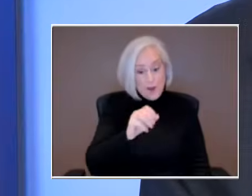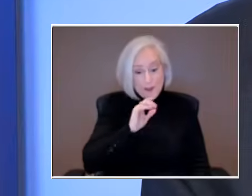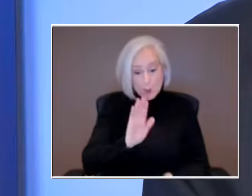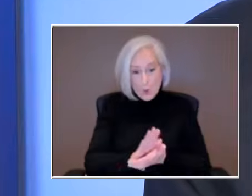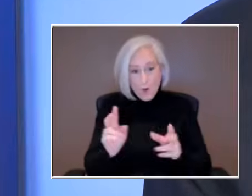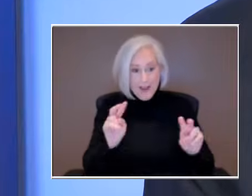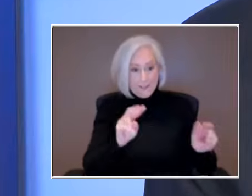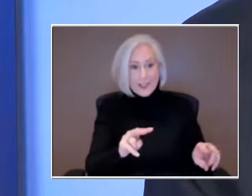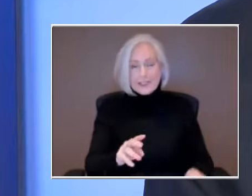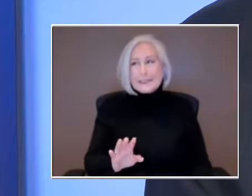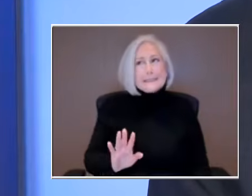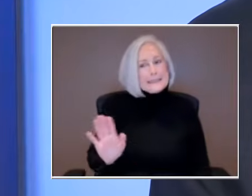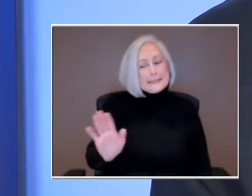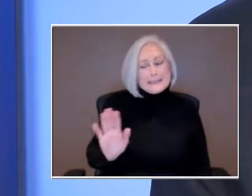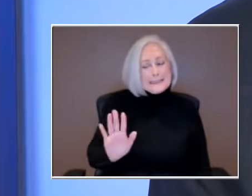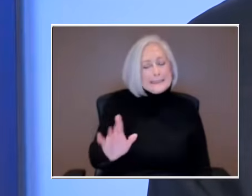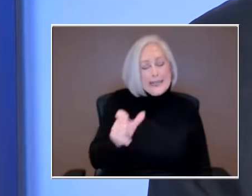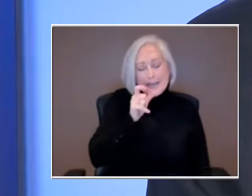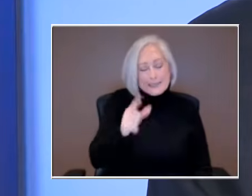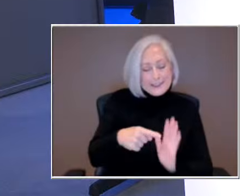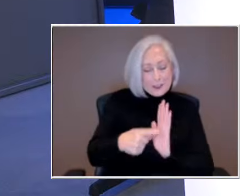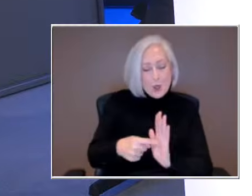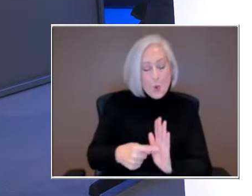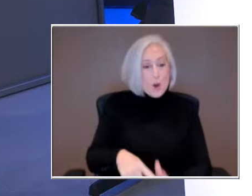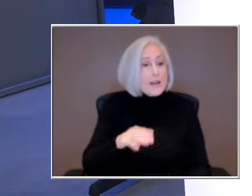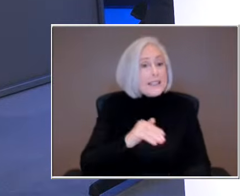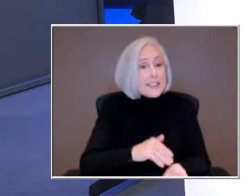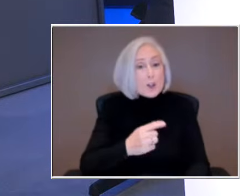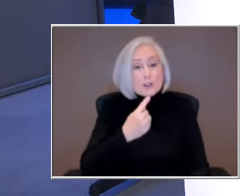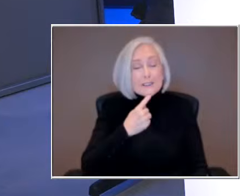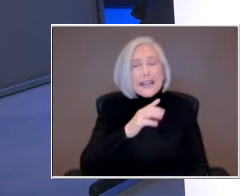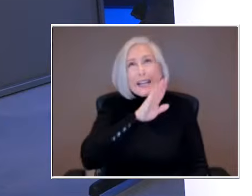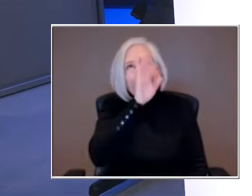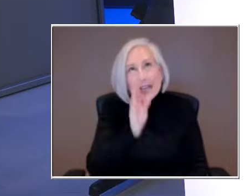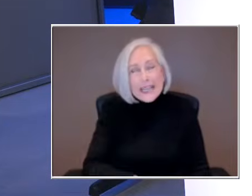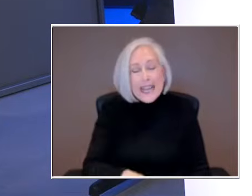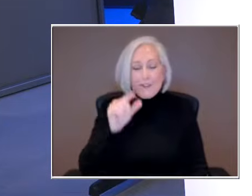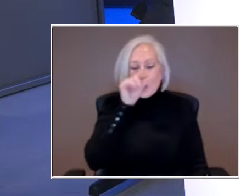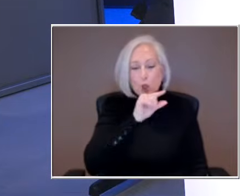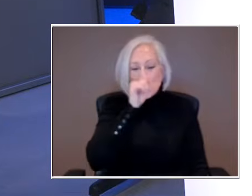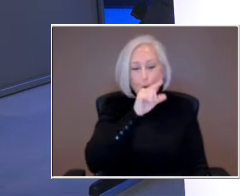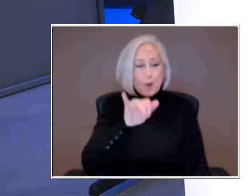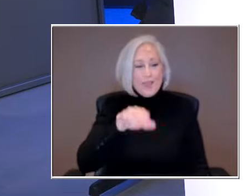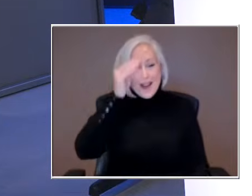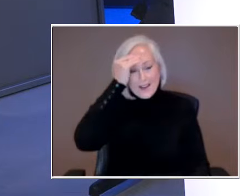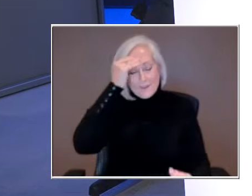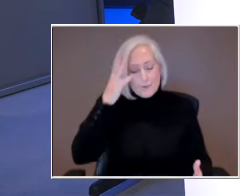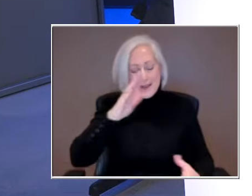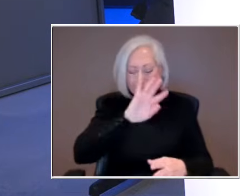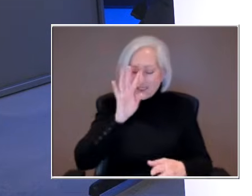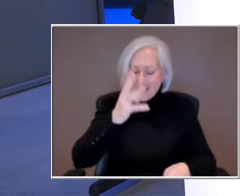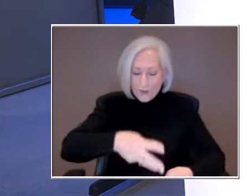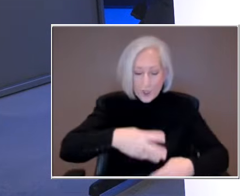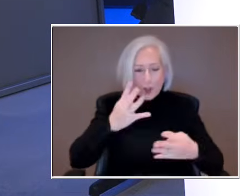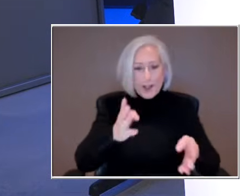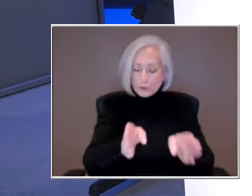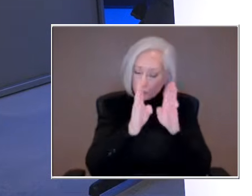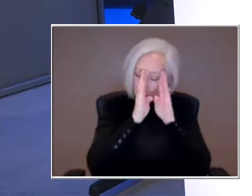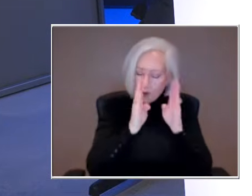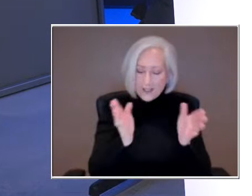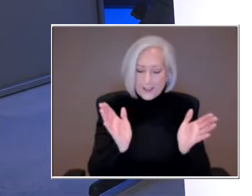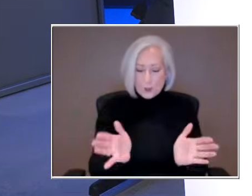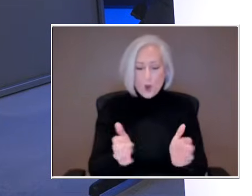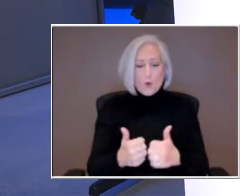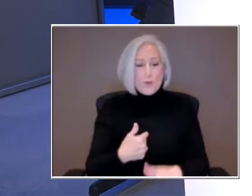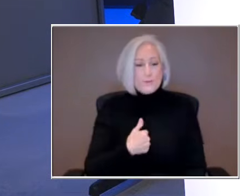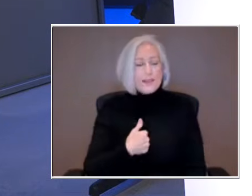her. Because doctors always say, don't Google it or don't look up on the internet. Let's trust me. But it's impossible. Yeah, I would